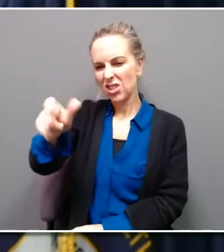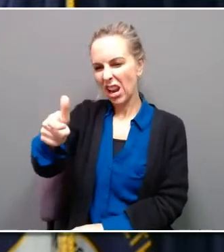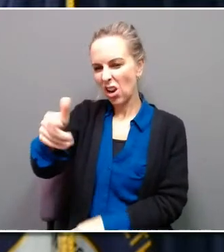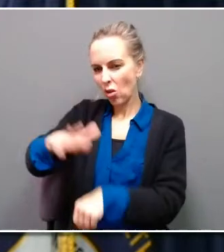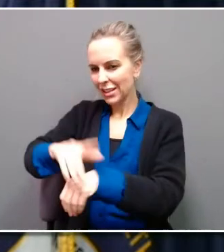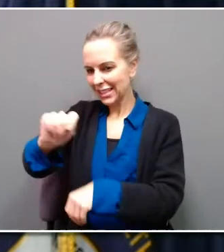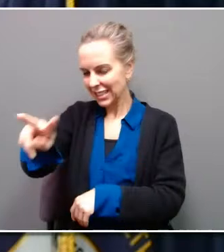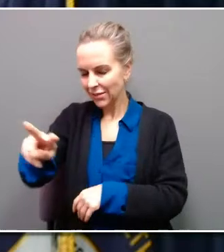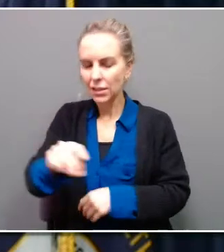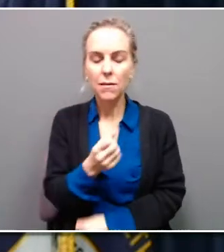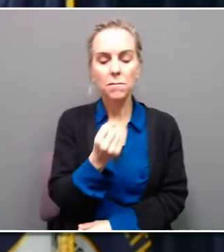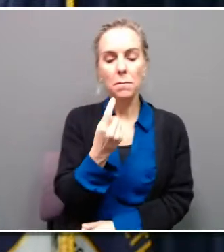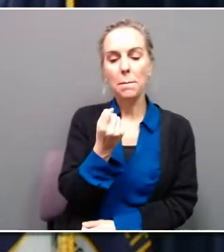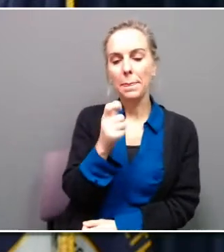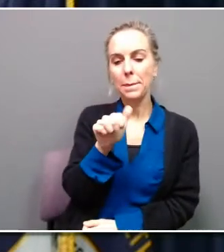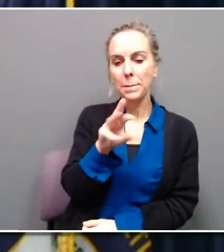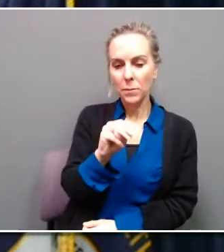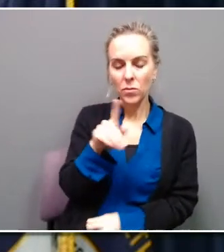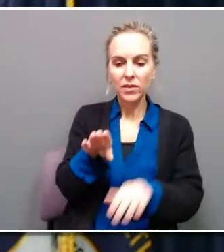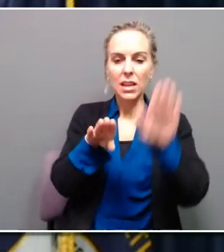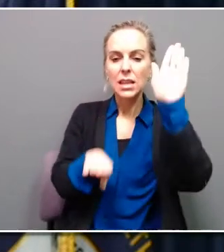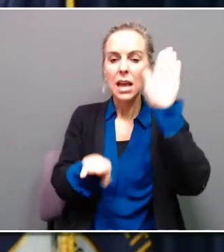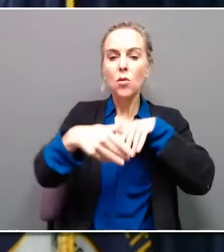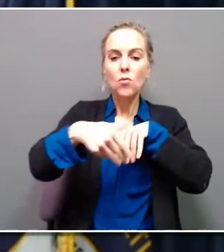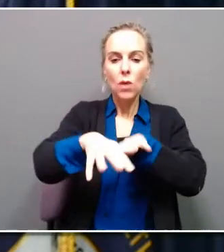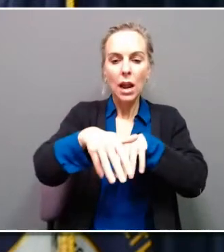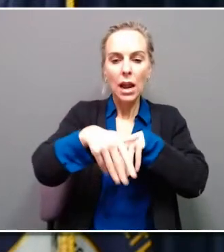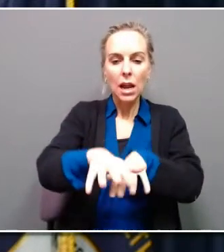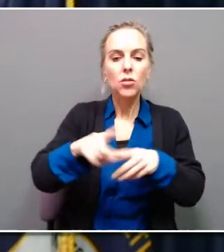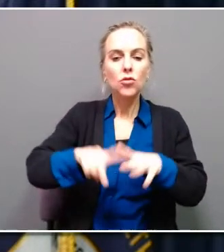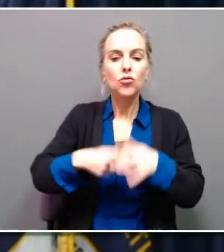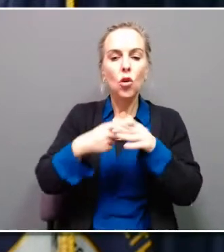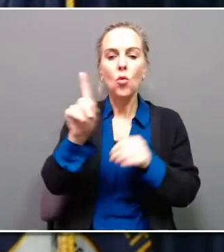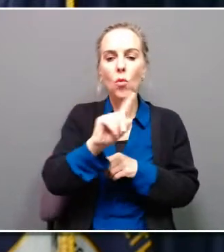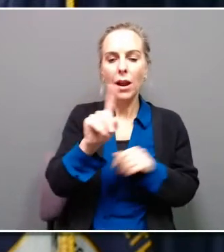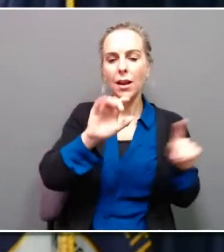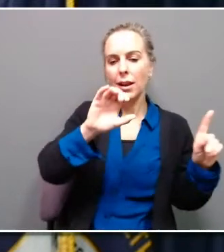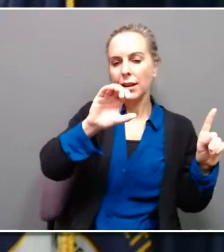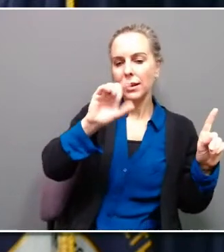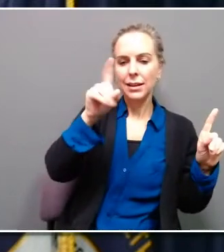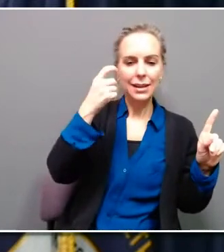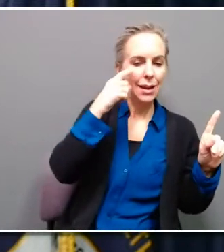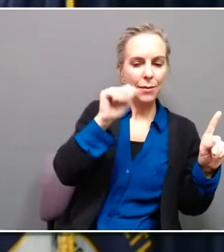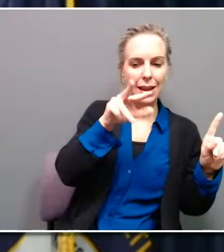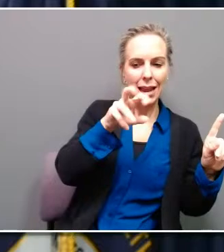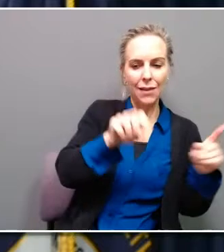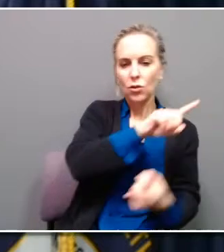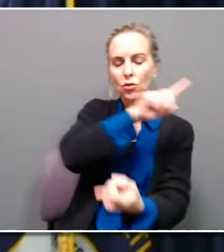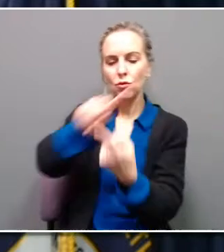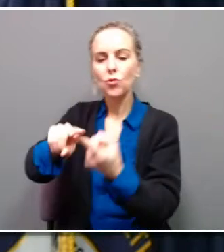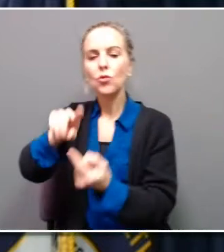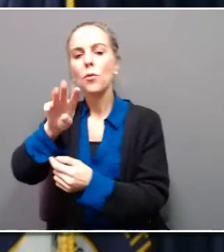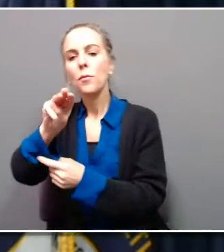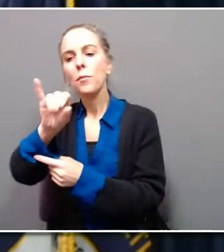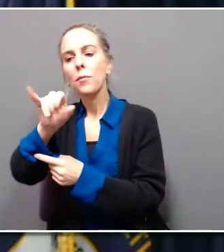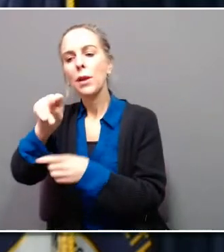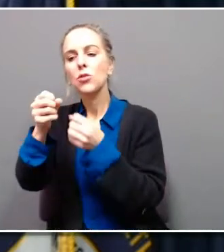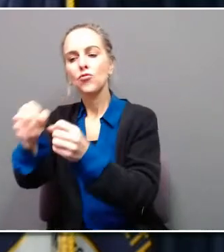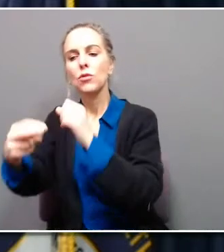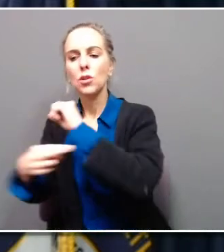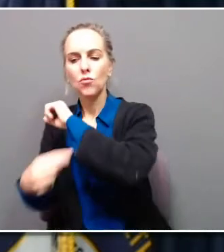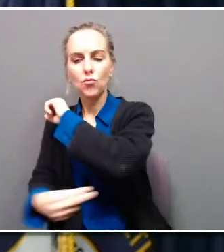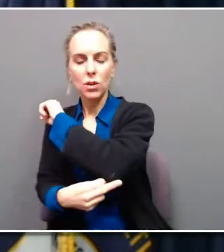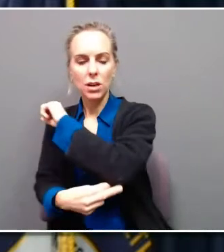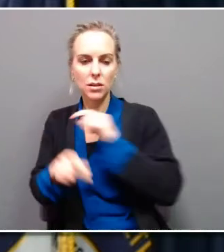a.m., the inaugural parade will start at Capitol Avenue at the end of the Main Street Bridge. We are very proud to announce the Grand Marshals